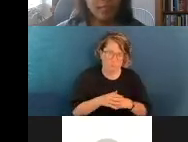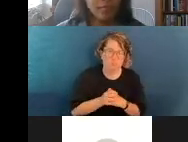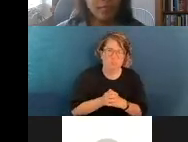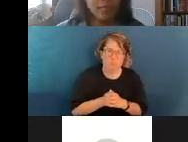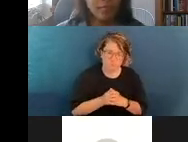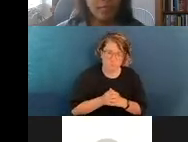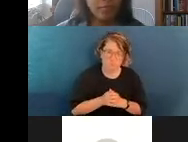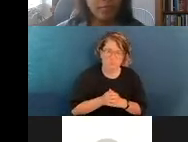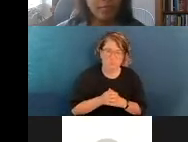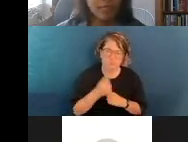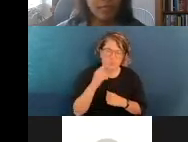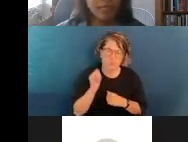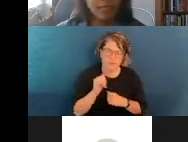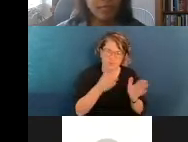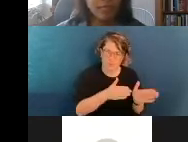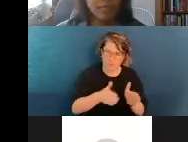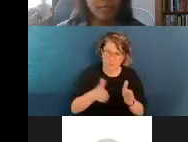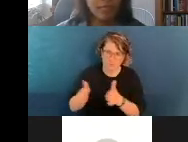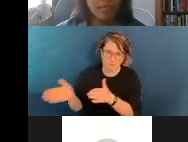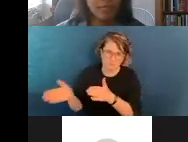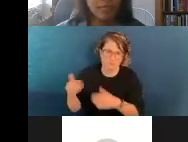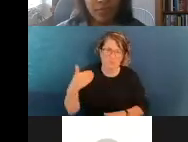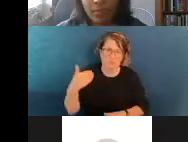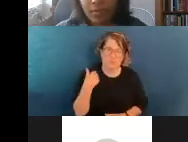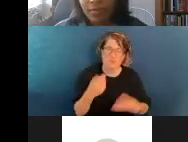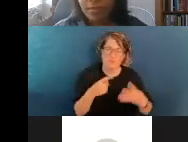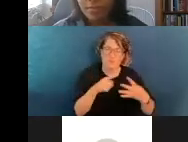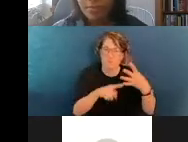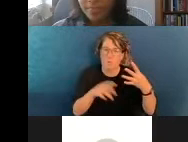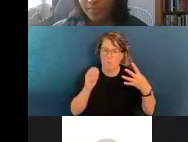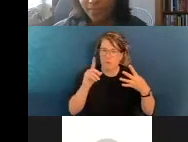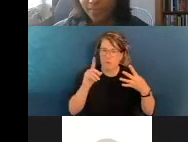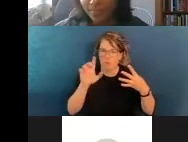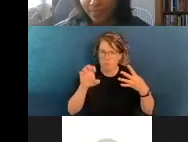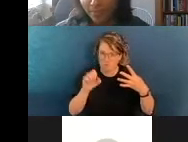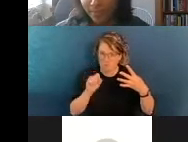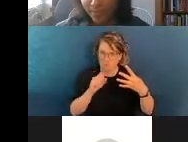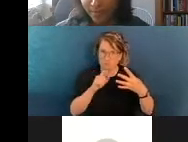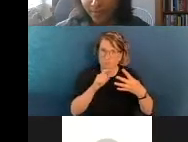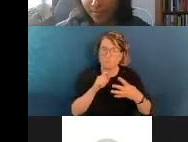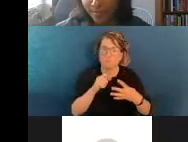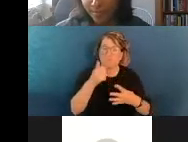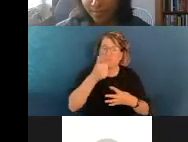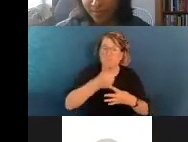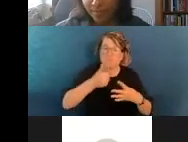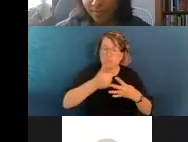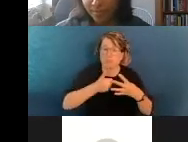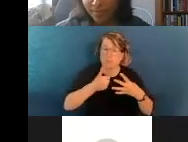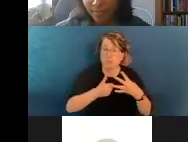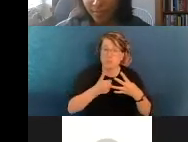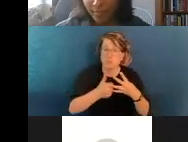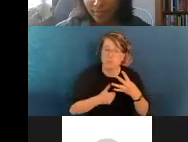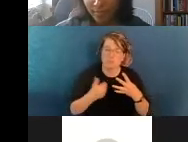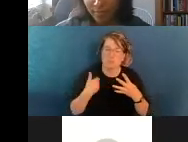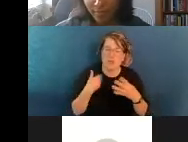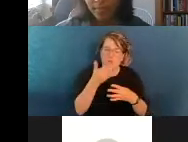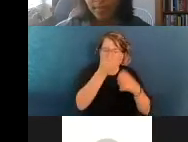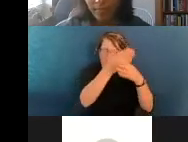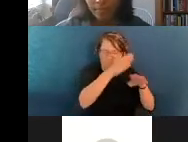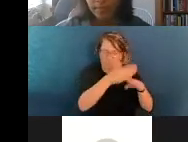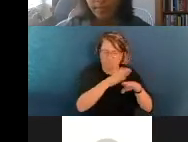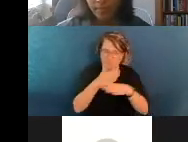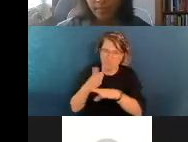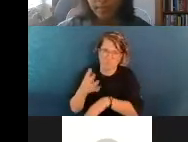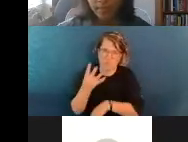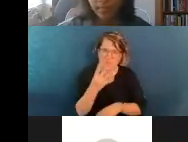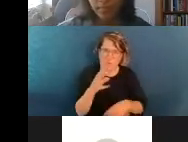We have 4 modules within this curriculum, and each module is divided into 4 or more sessions,